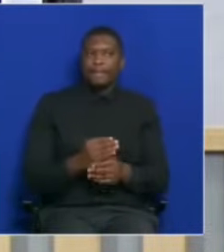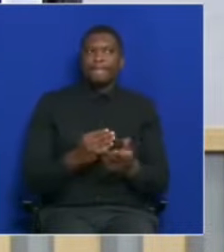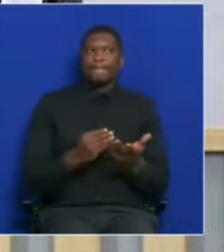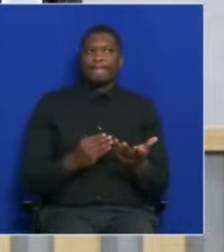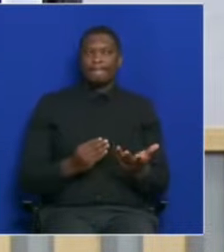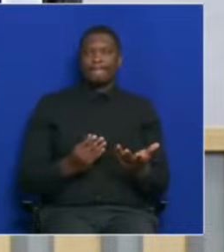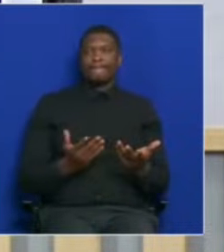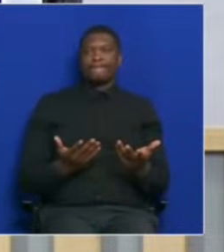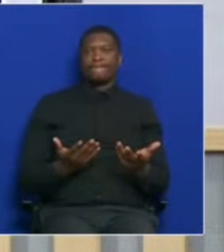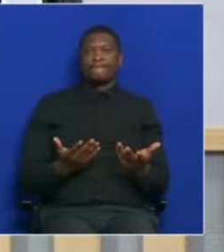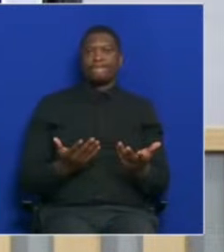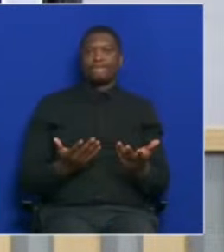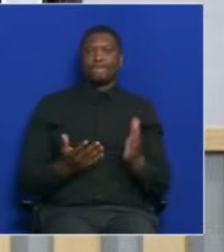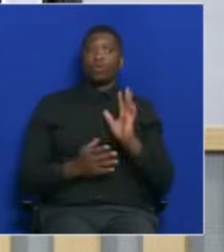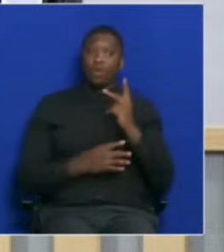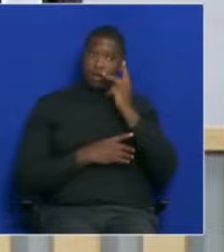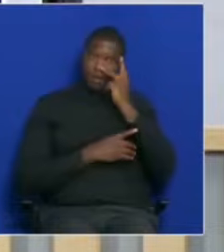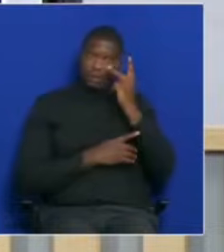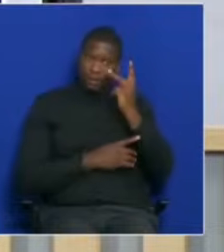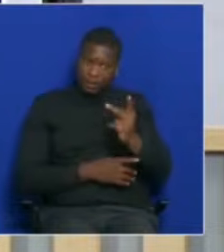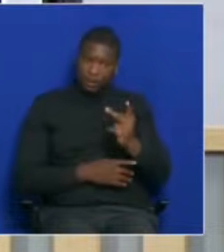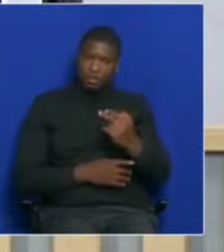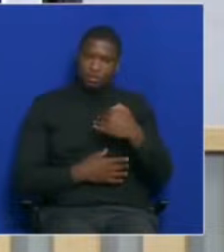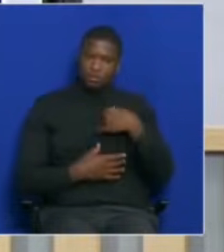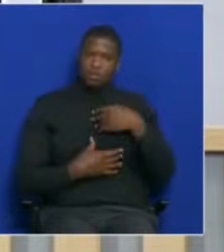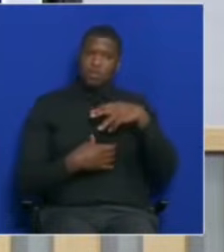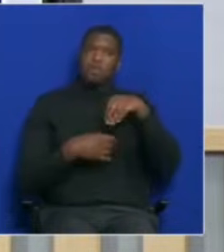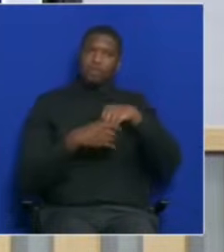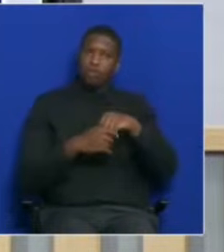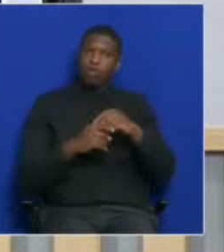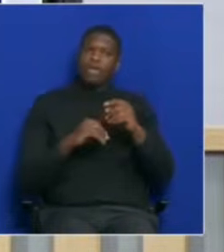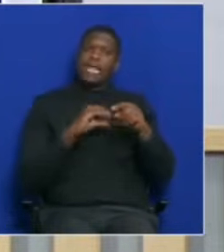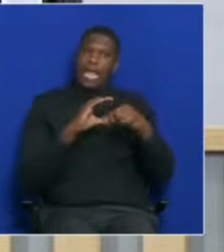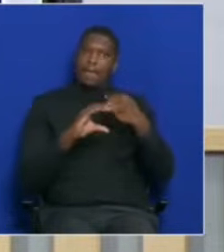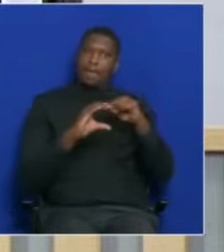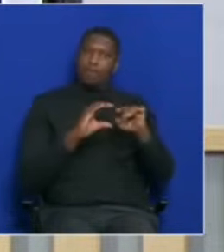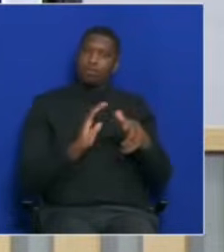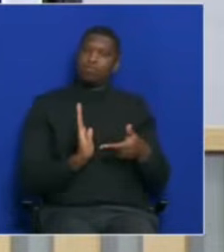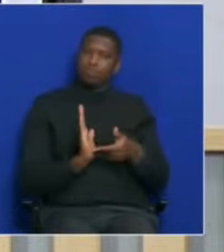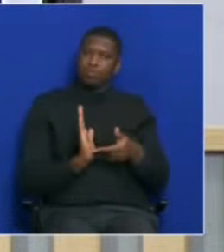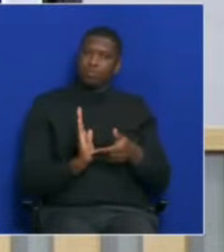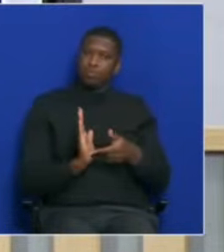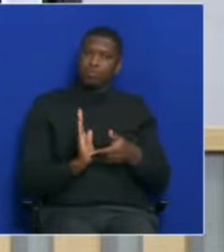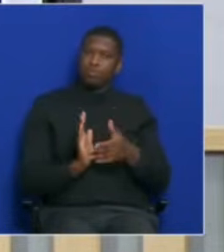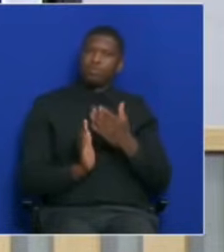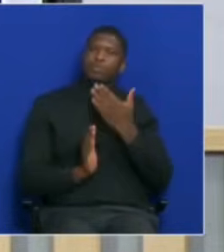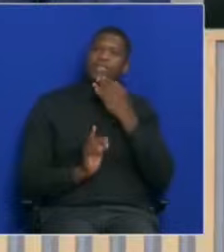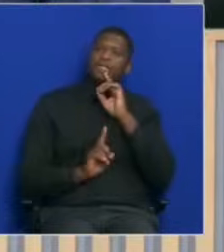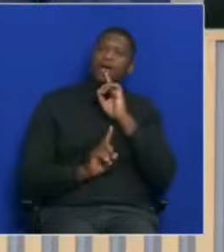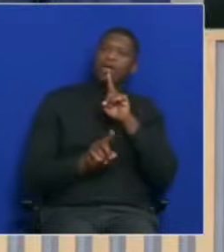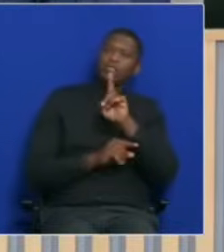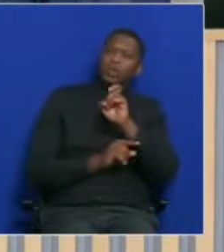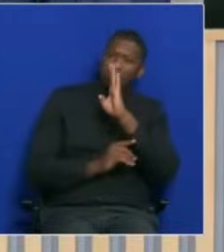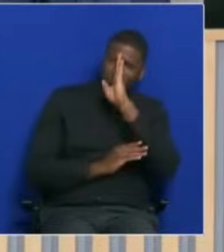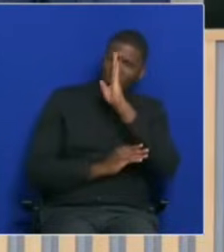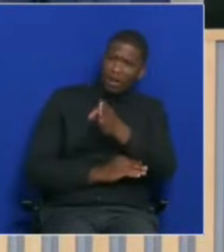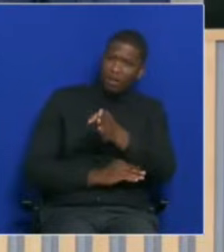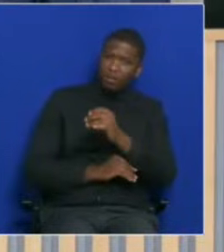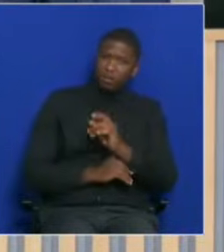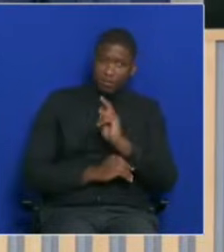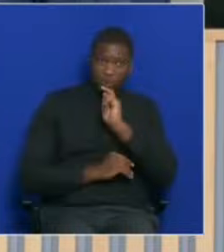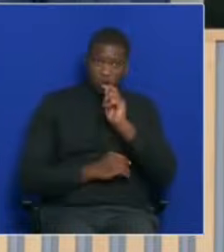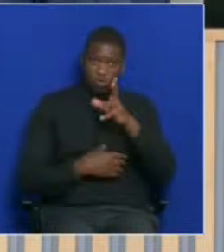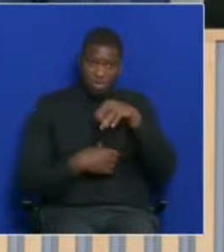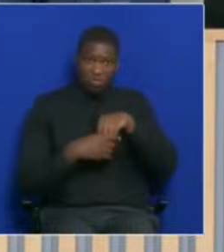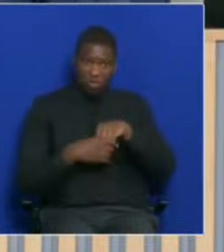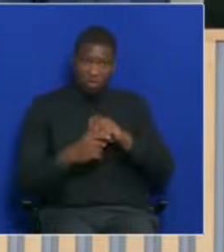you will see that I'm in the email. Please, can you please answer the question directly? Is it so that you were involved?